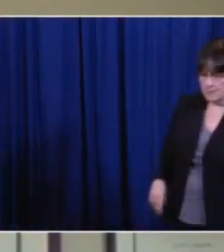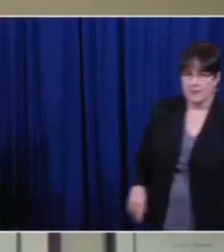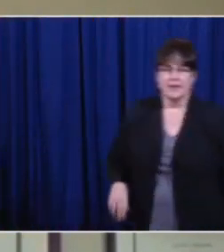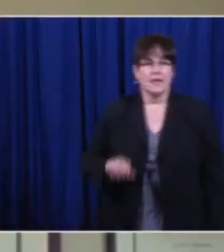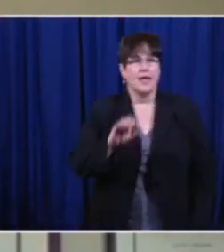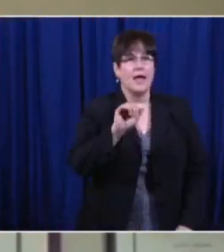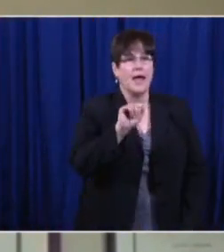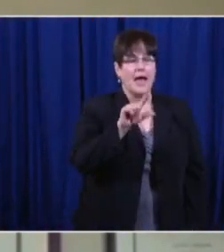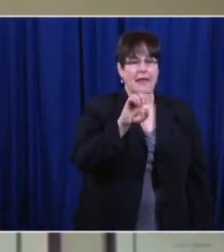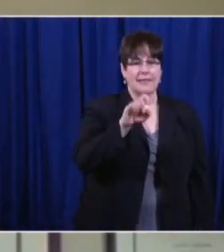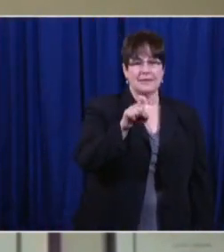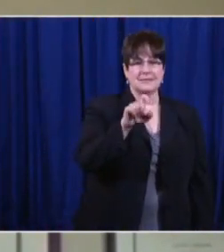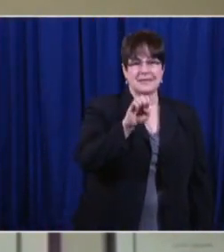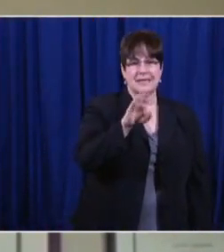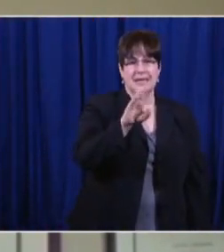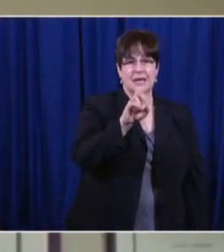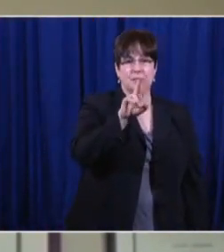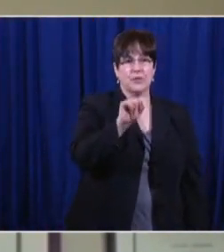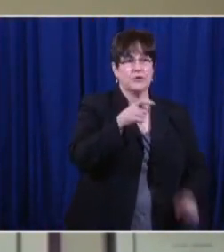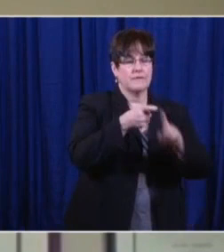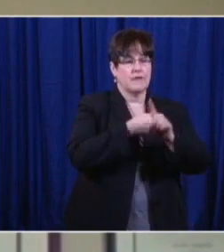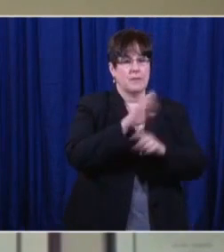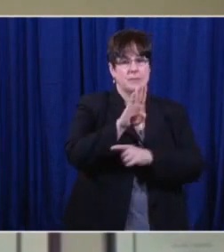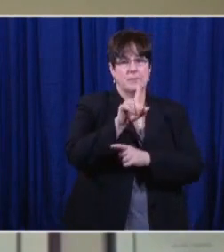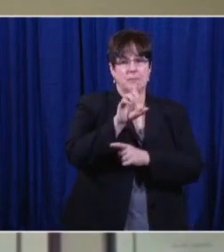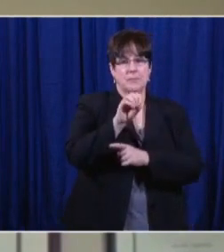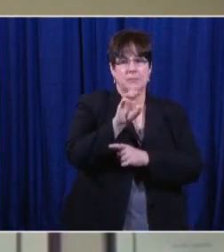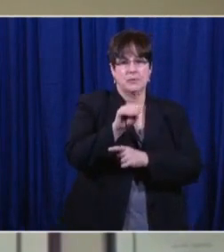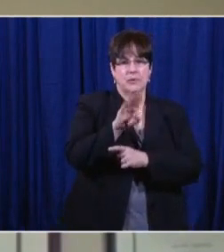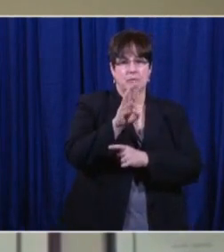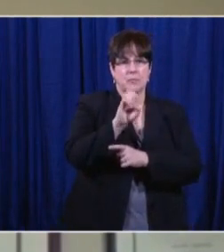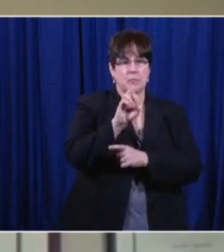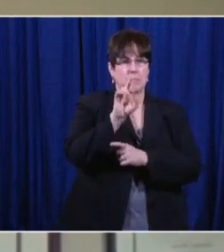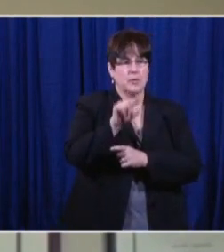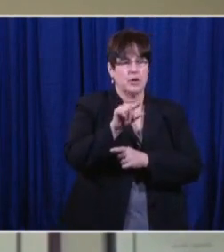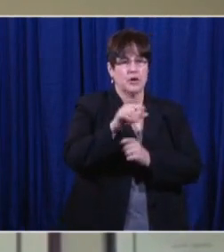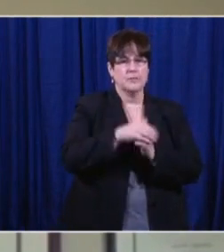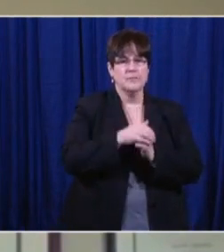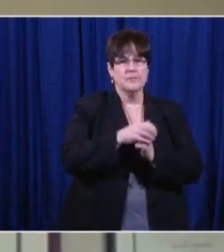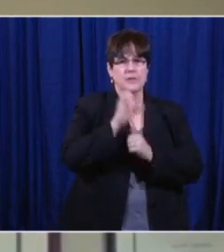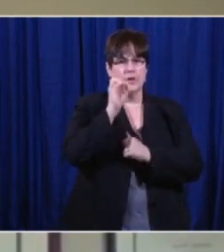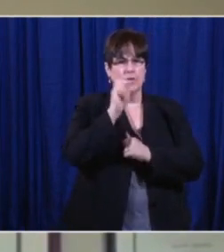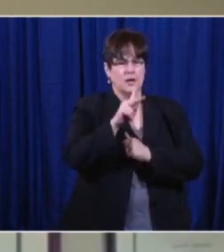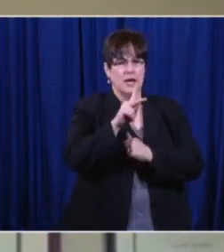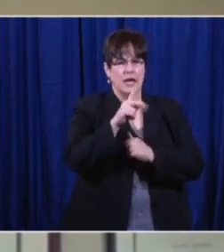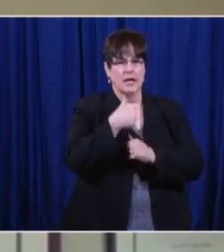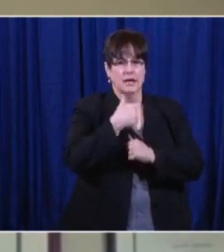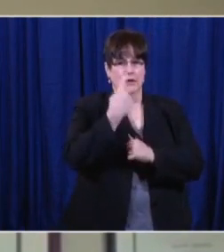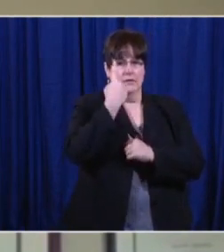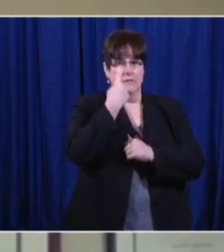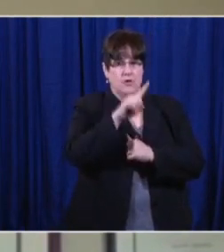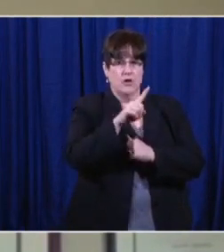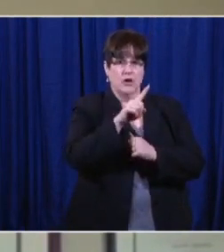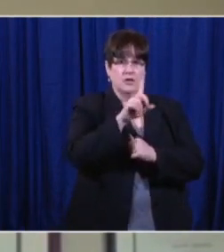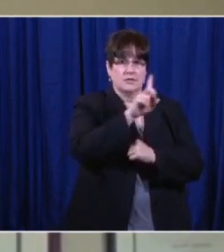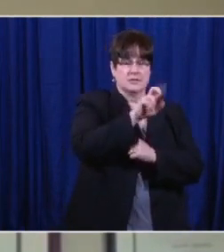Thanks for your time. Drs. Lehman and Dr. Wiley, these questions are for you. You